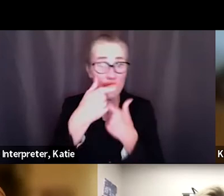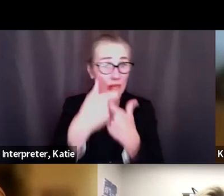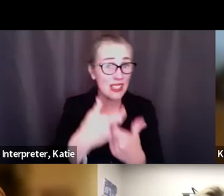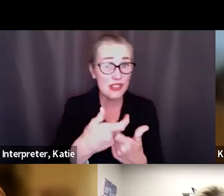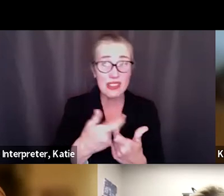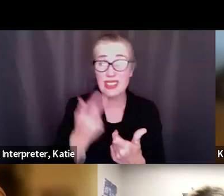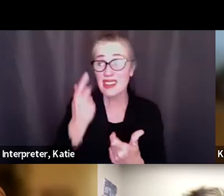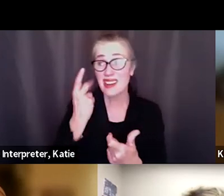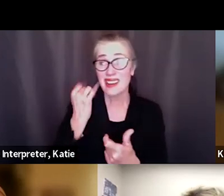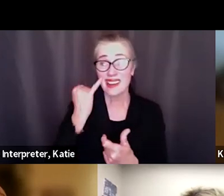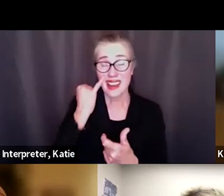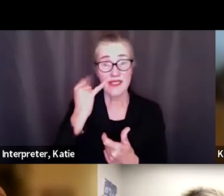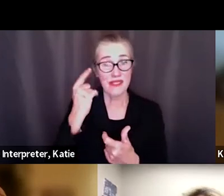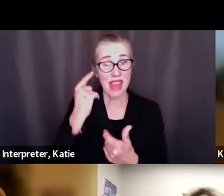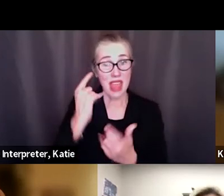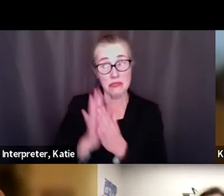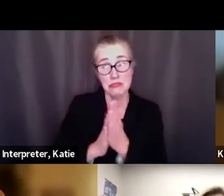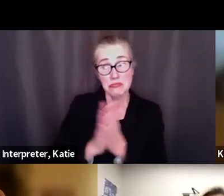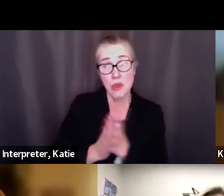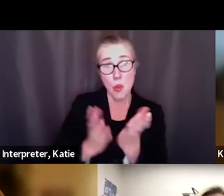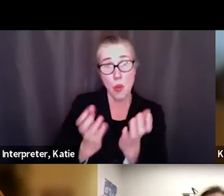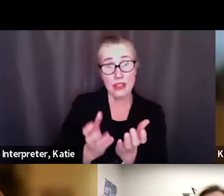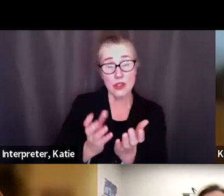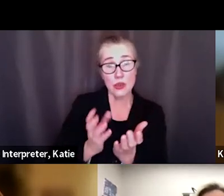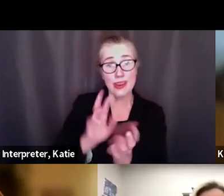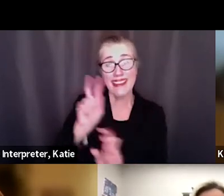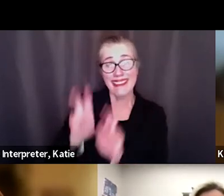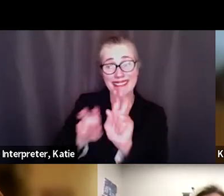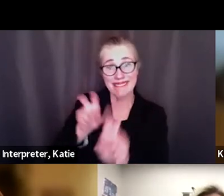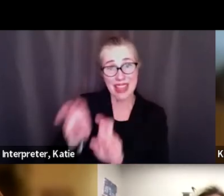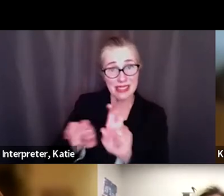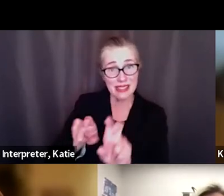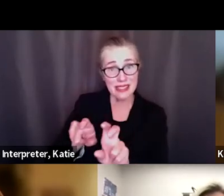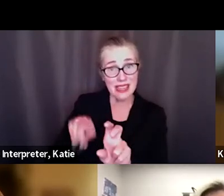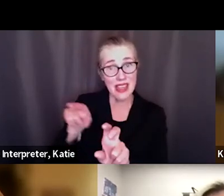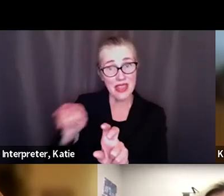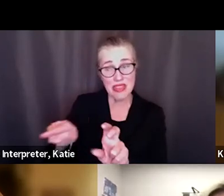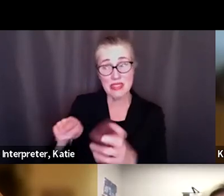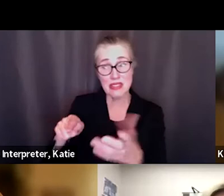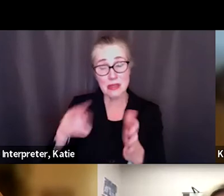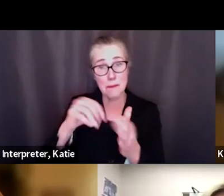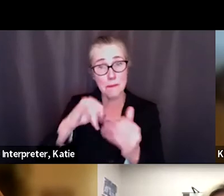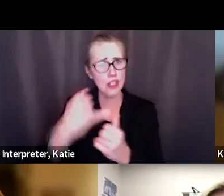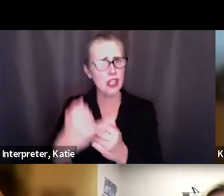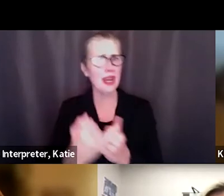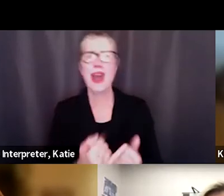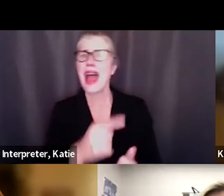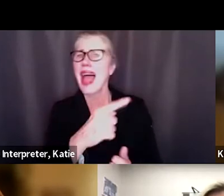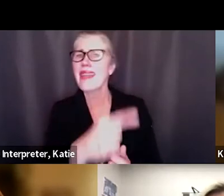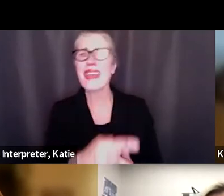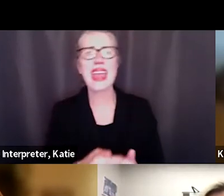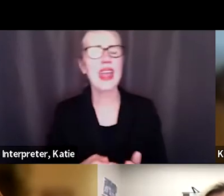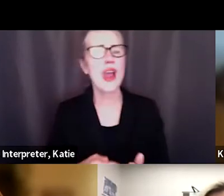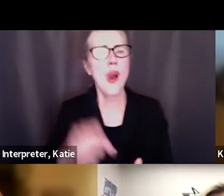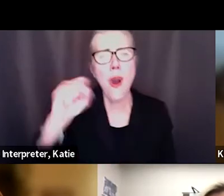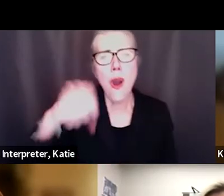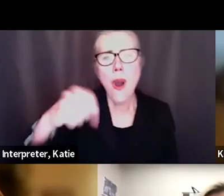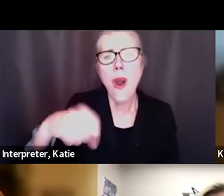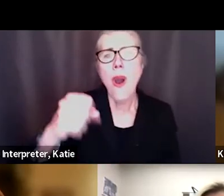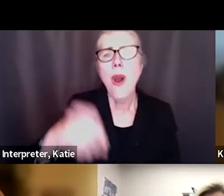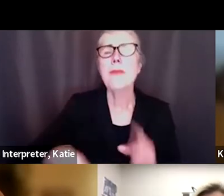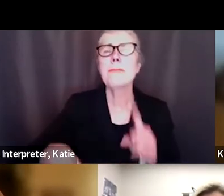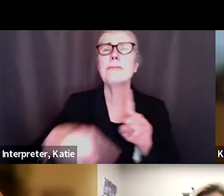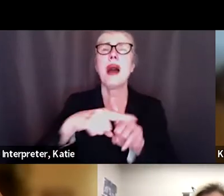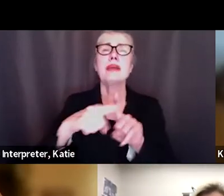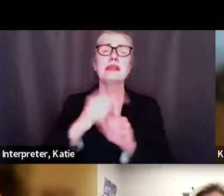this project in this campaign and the response has been overwhelming overwhelmingly positive the community is